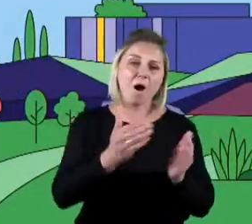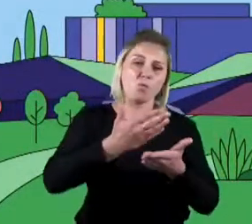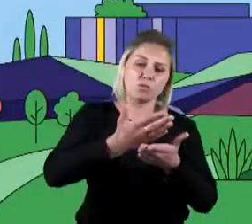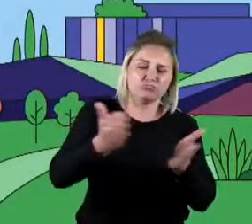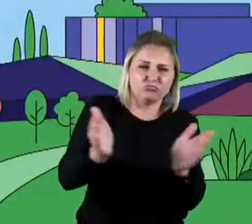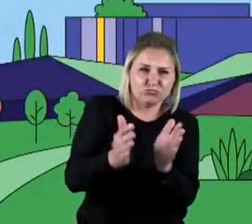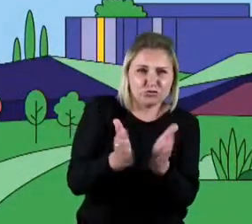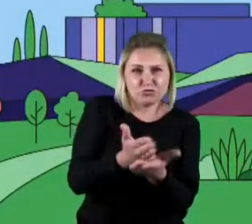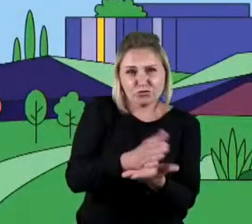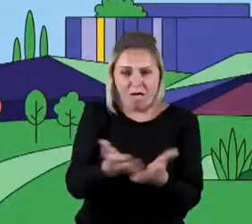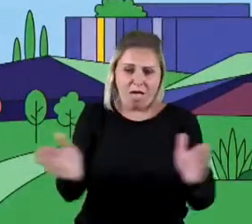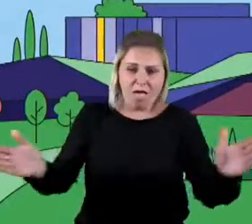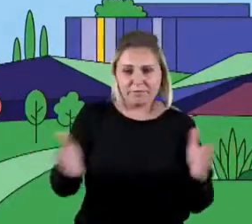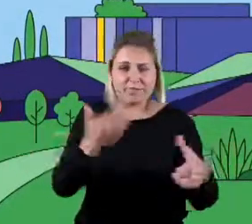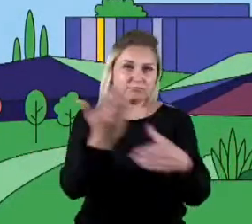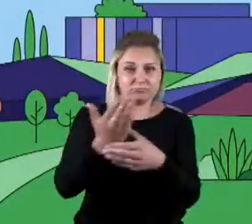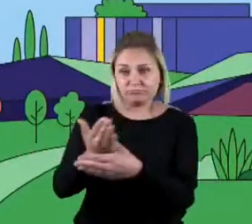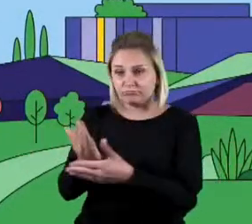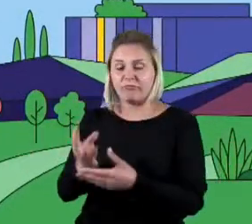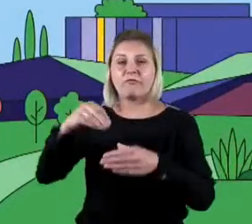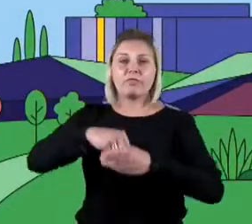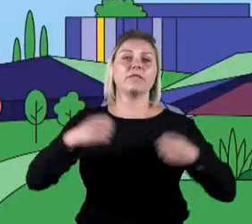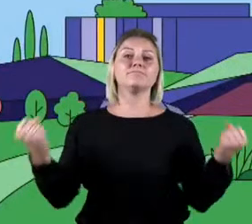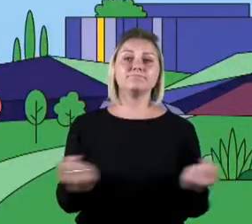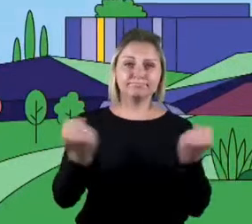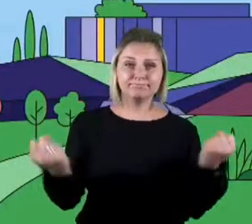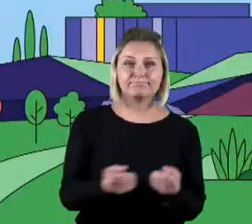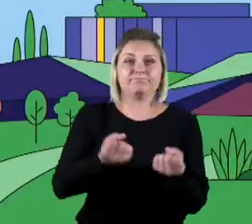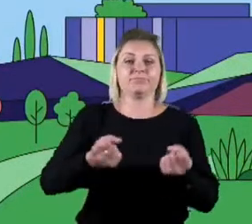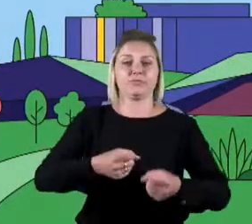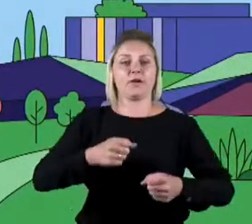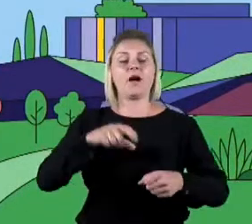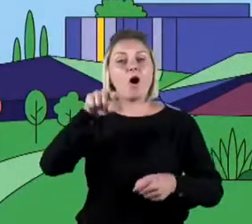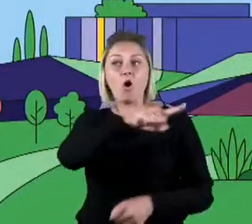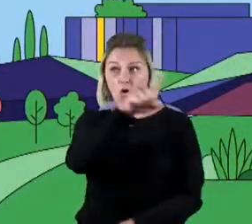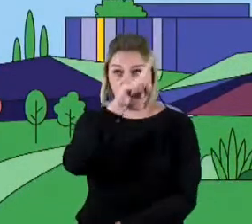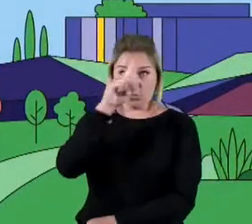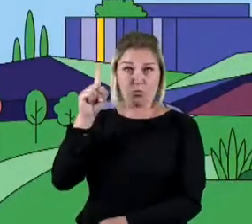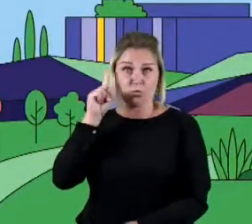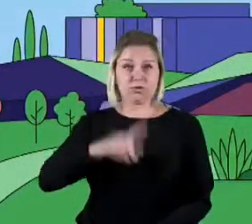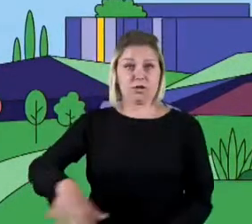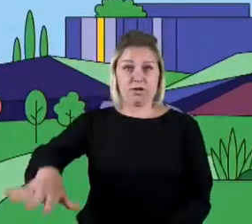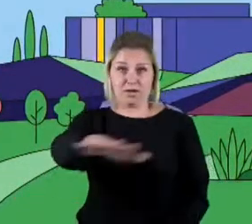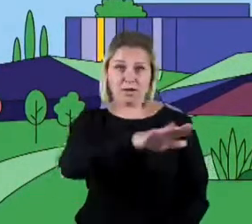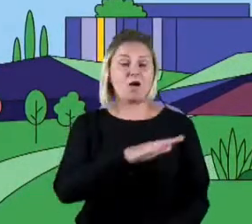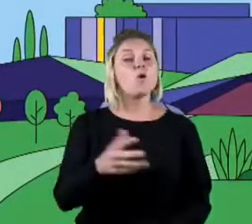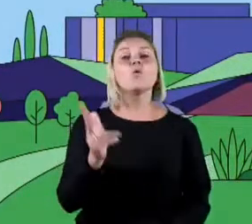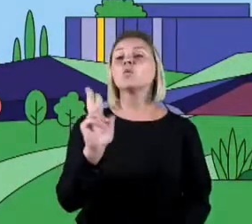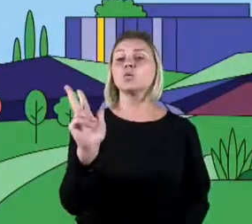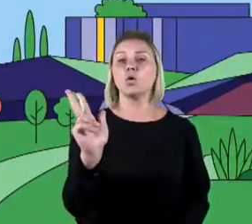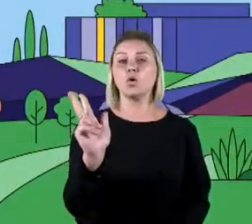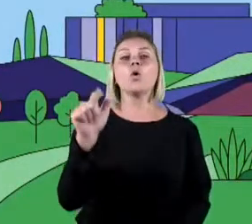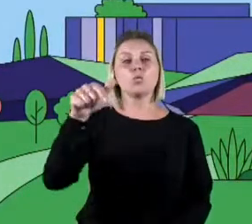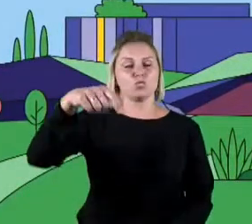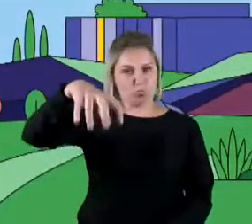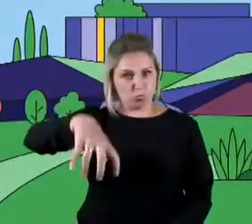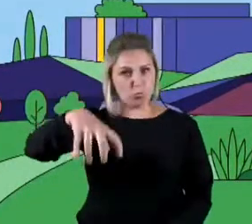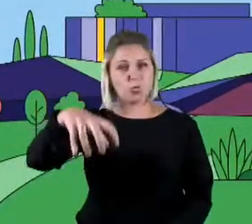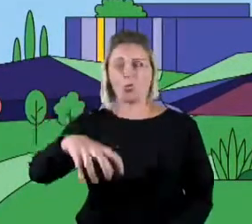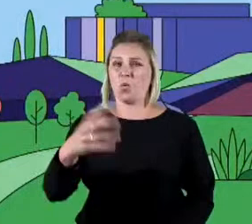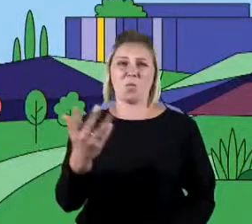action that we have taken, because these people are the group that were most affected by the